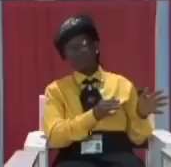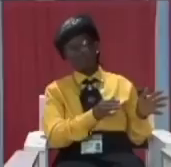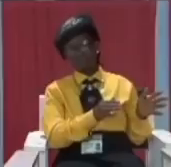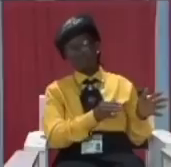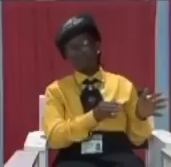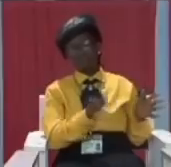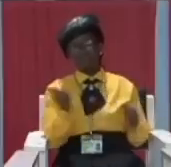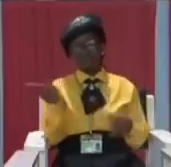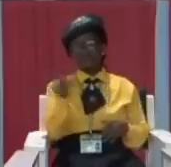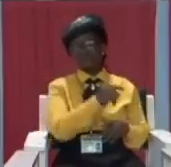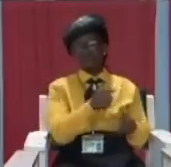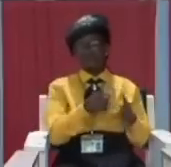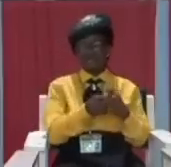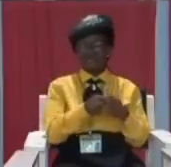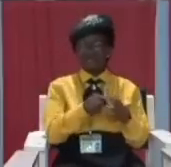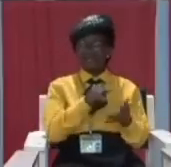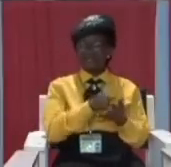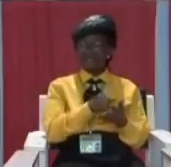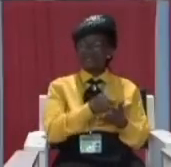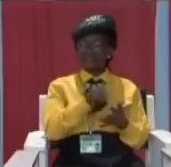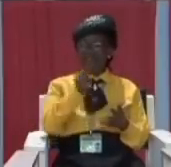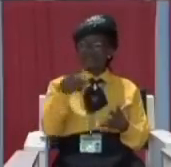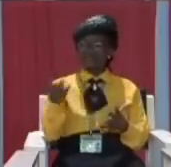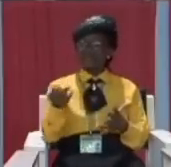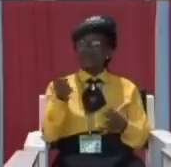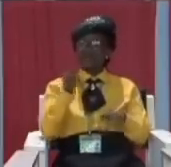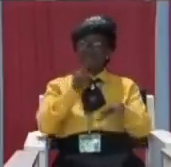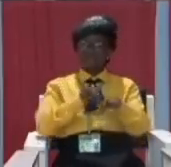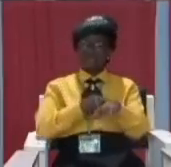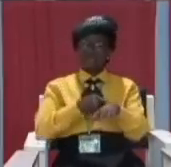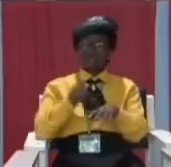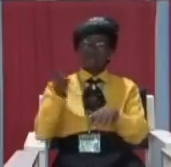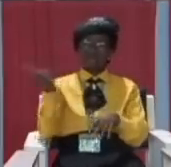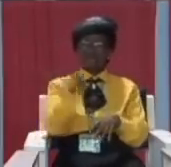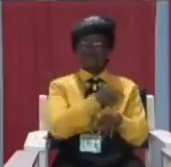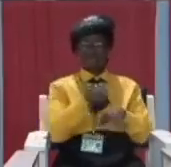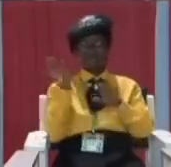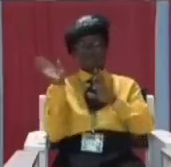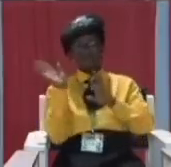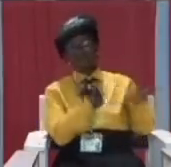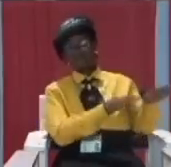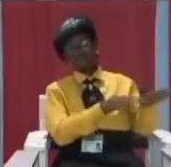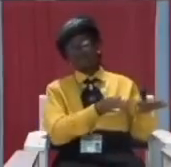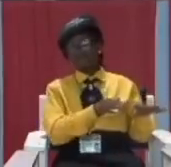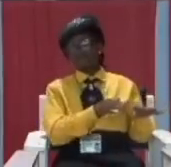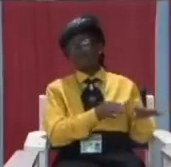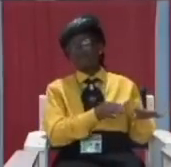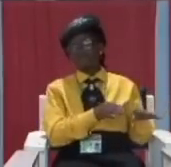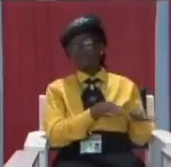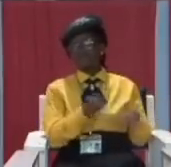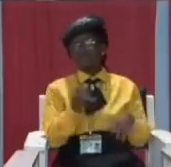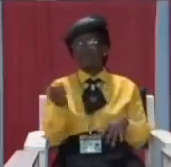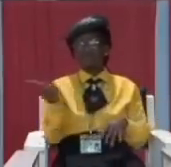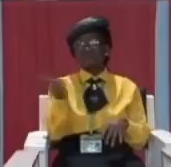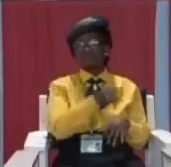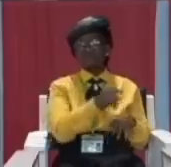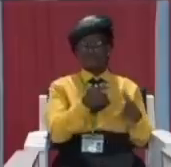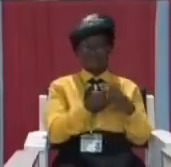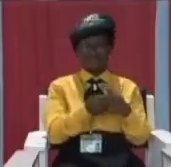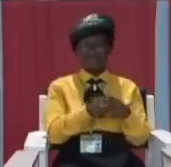You started it the second time, you abandoned it. You started it the third